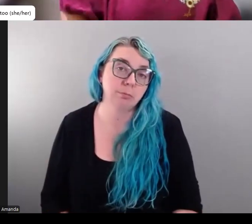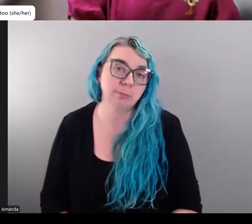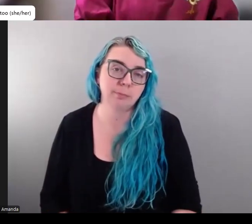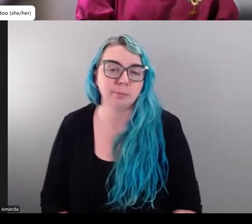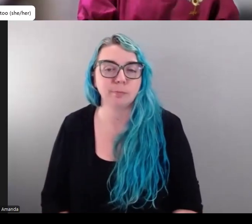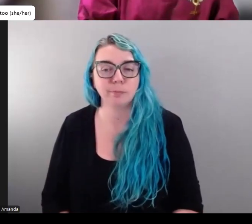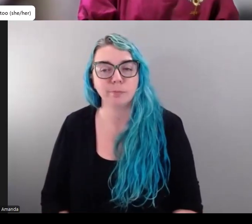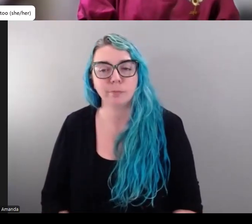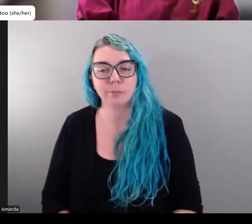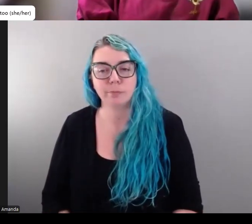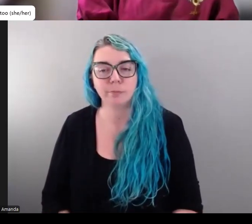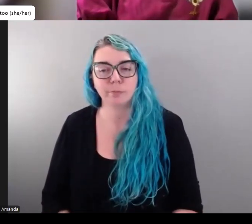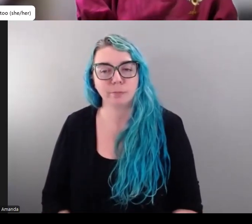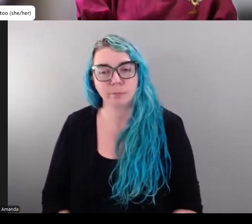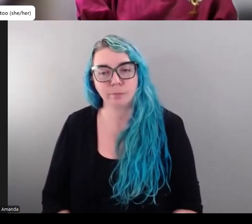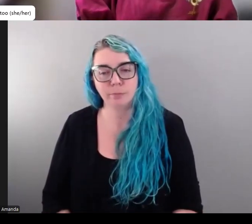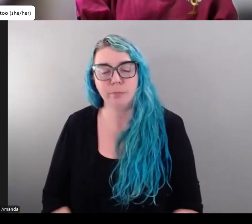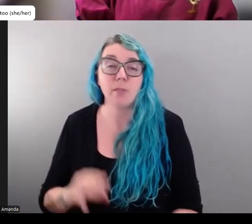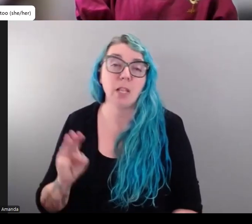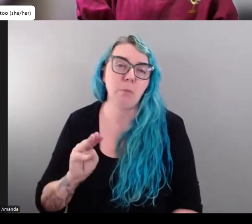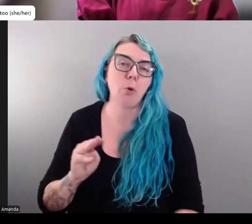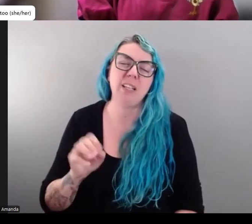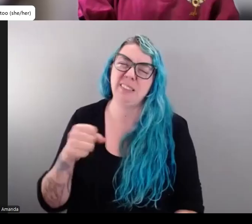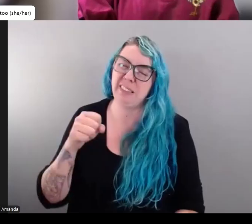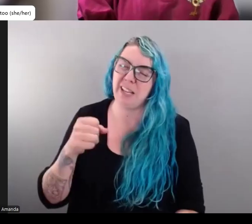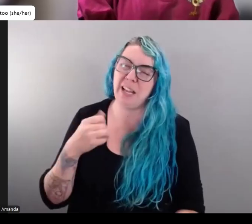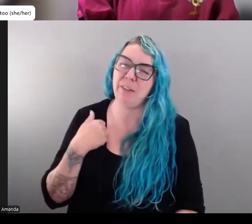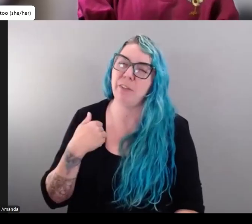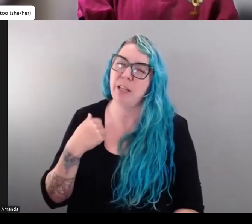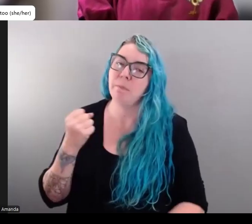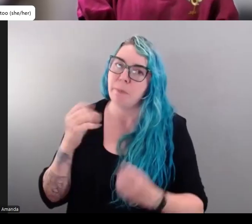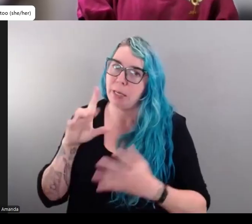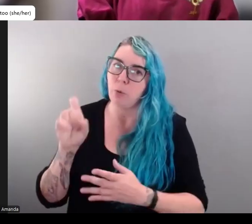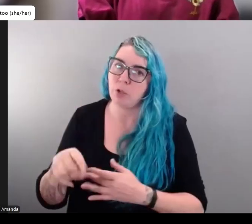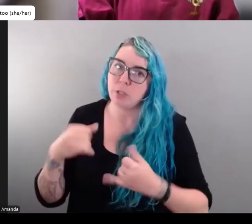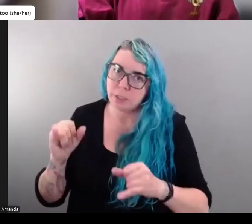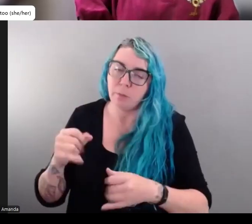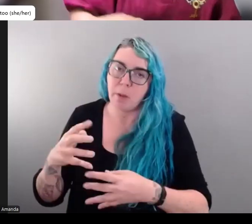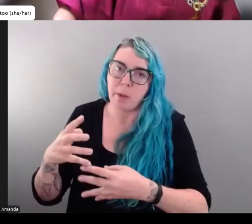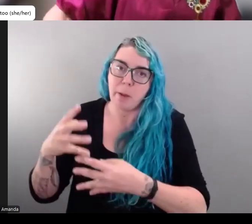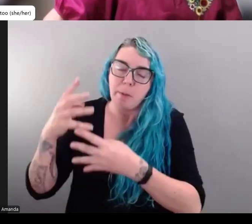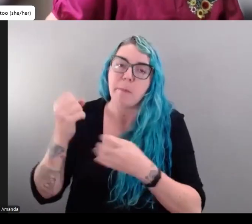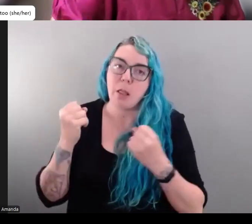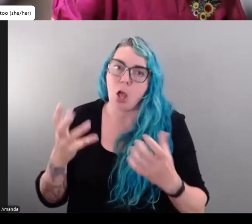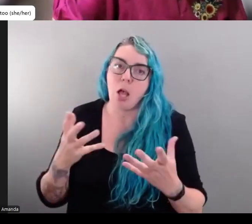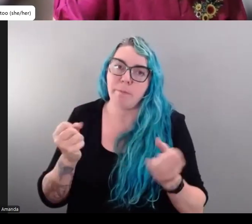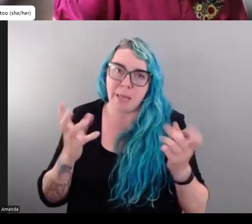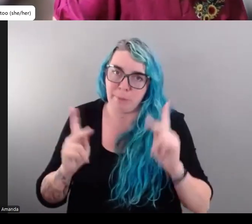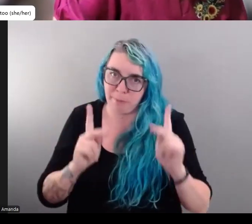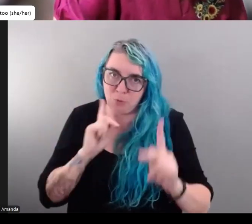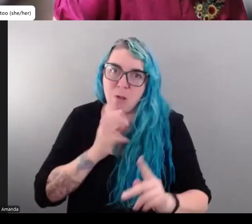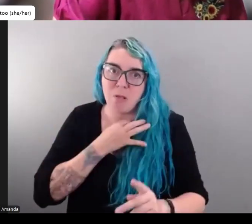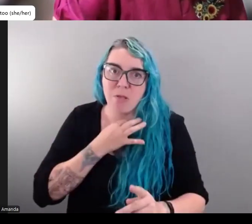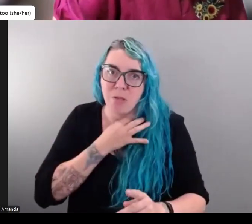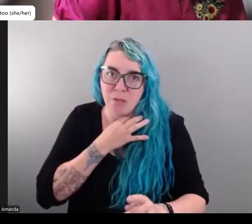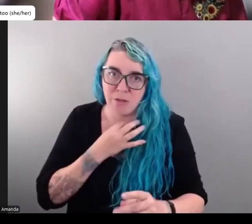And you're right, and there are many questions still coming in. So there's a lot of curiosity, a lot of interest in the tool, Deepa